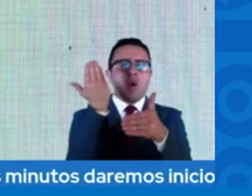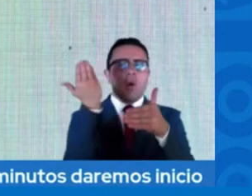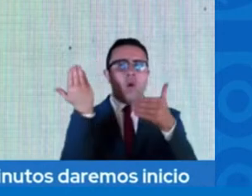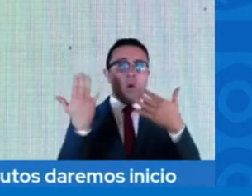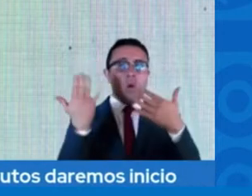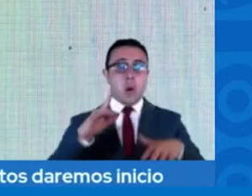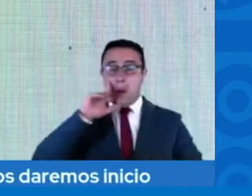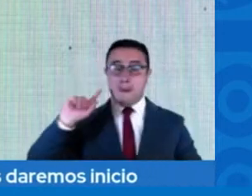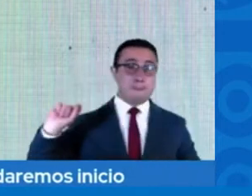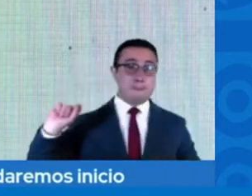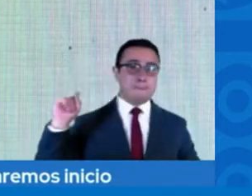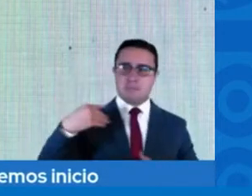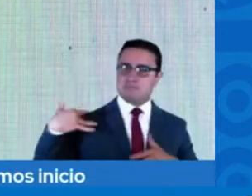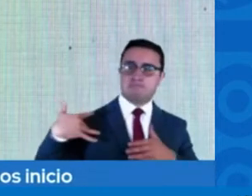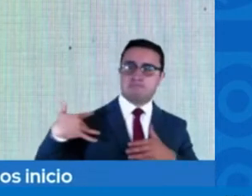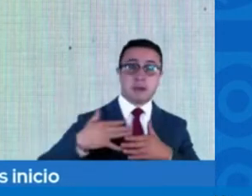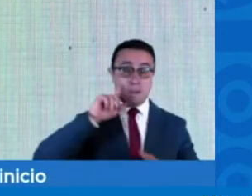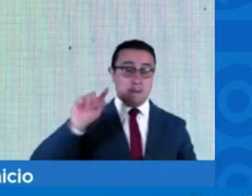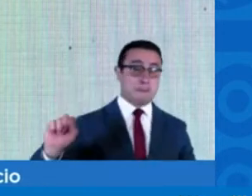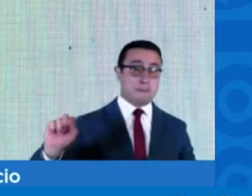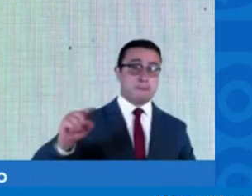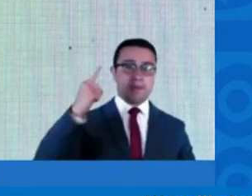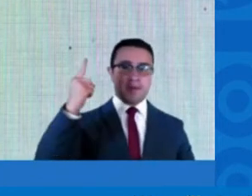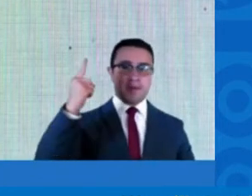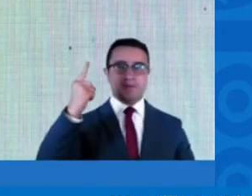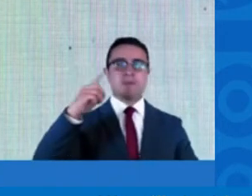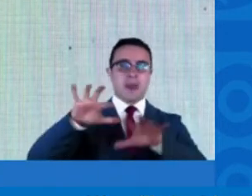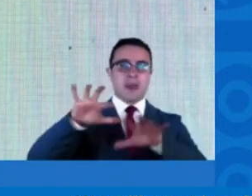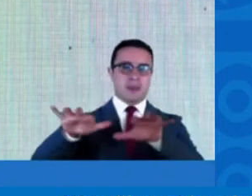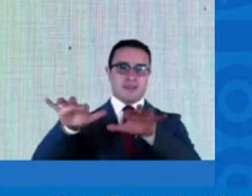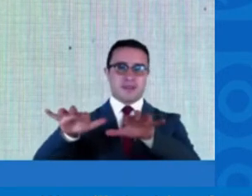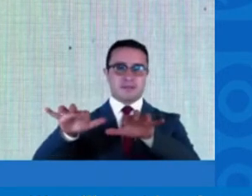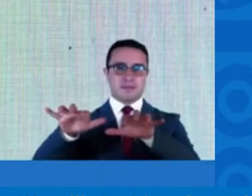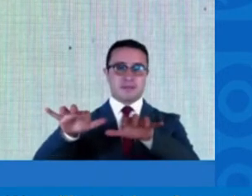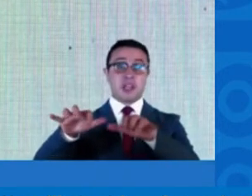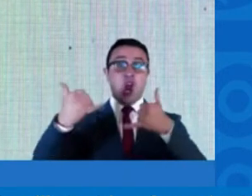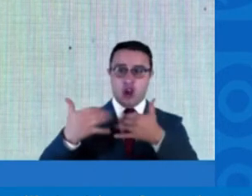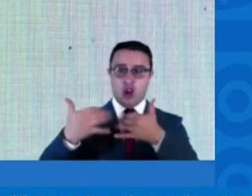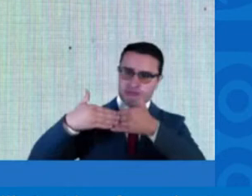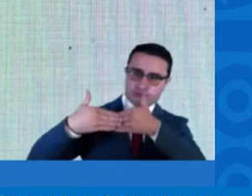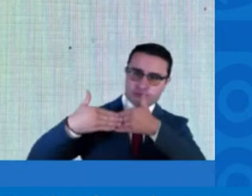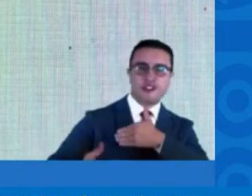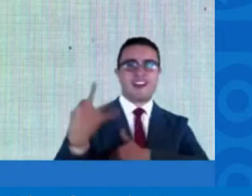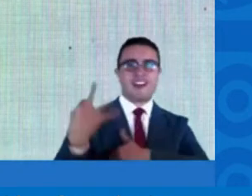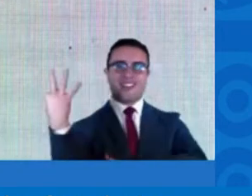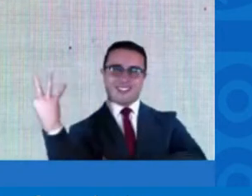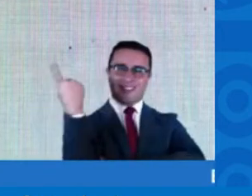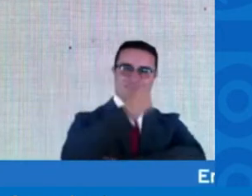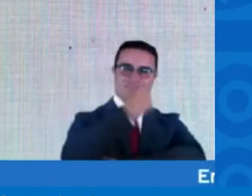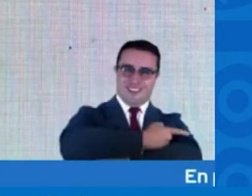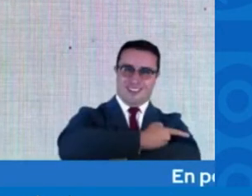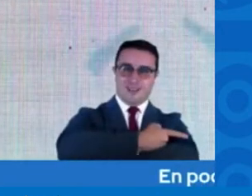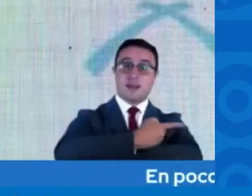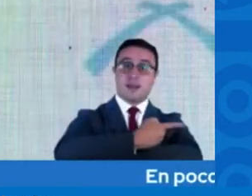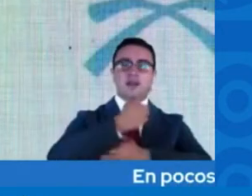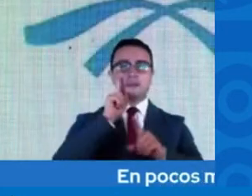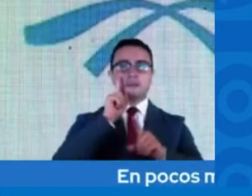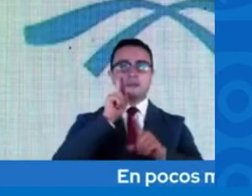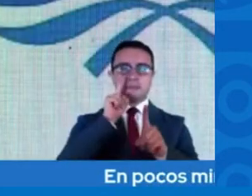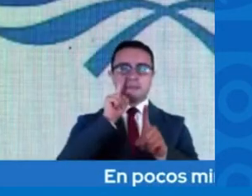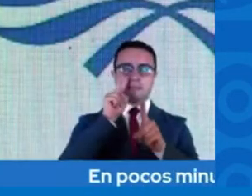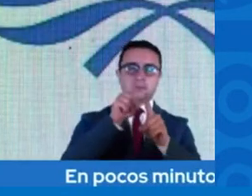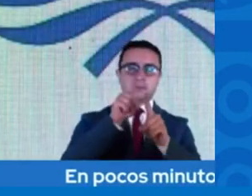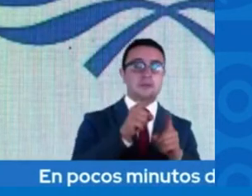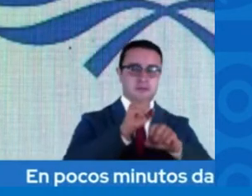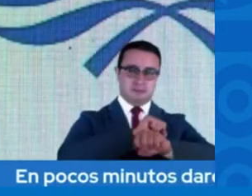of this that will be the first activity of 3 days. Todas en el transcurso de las